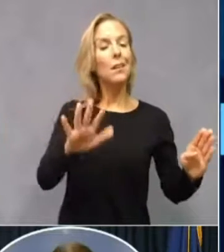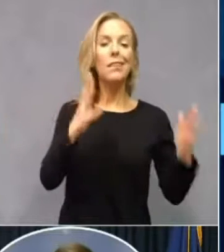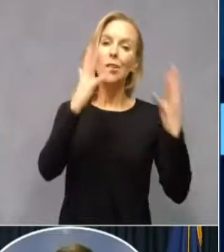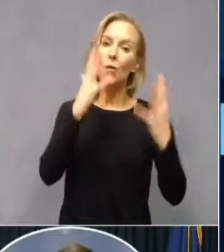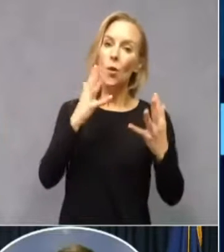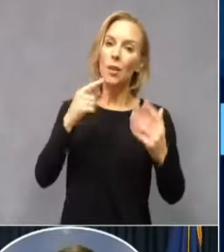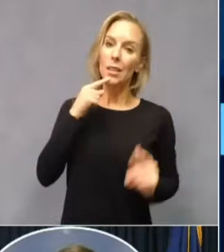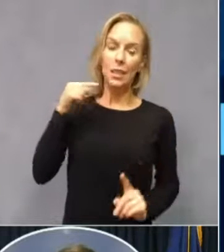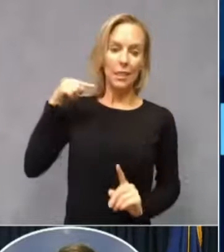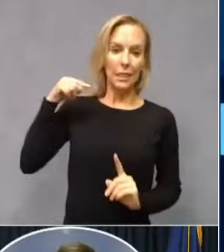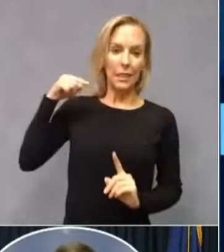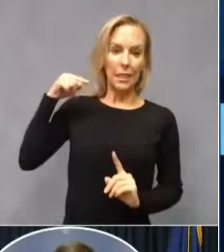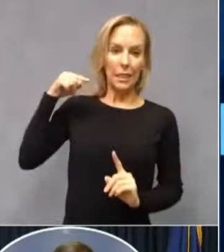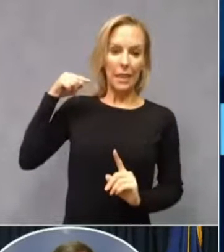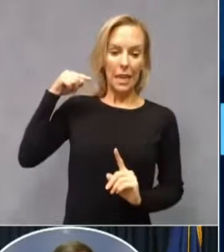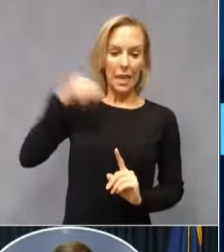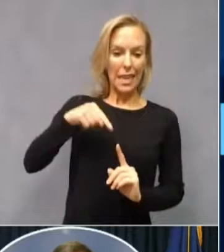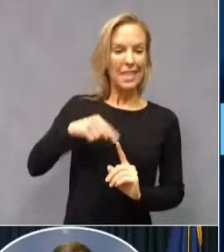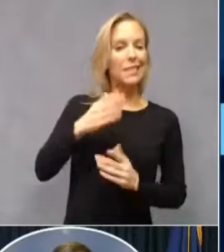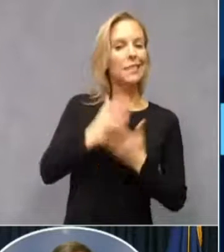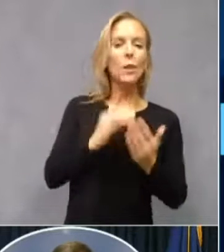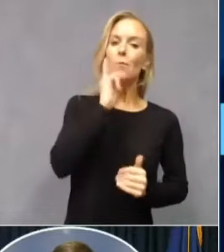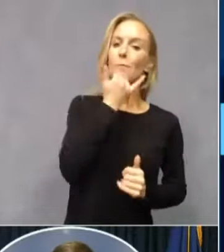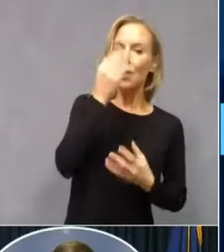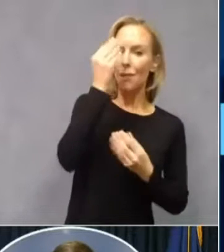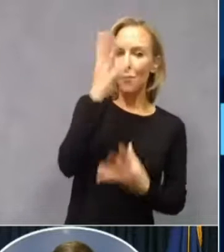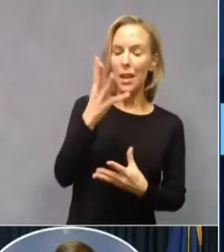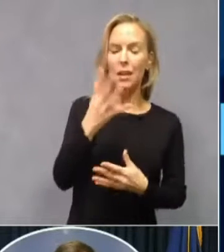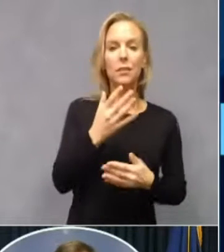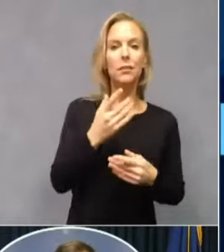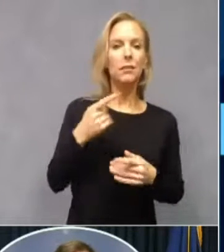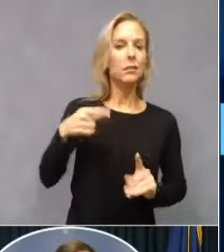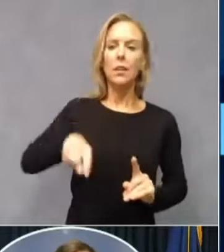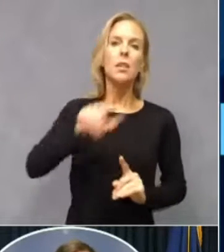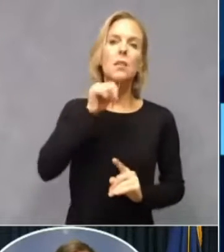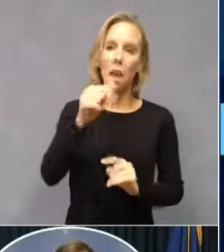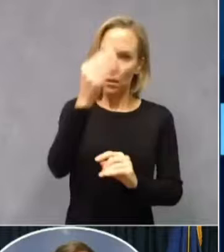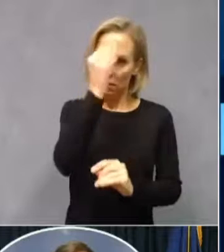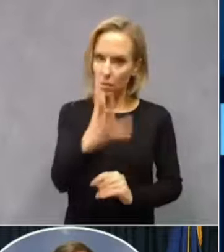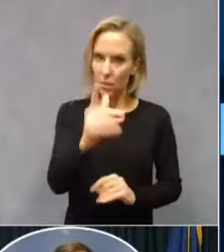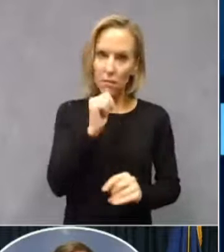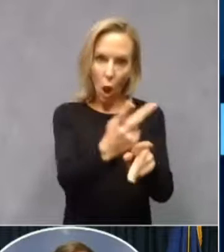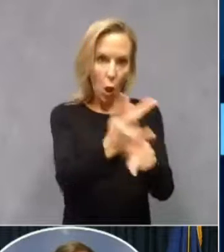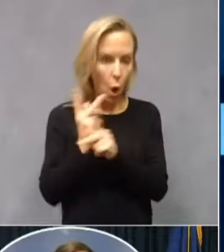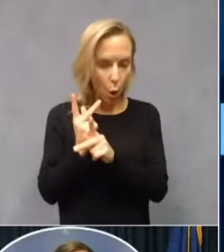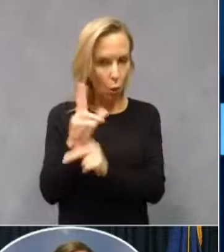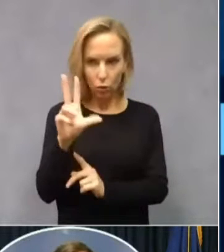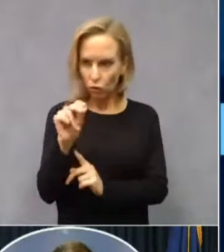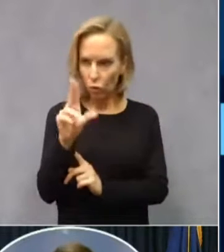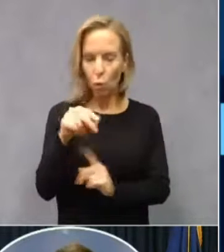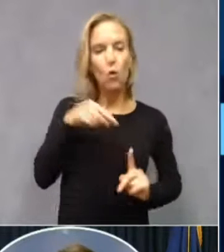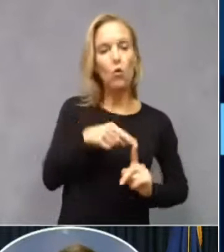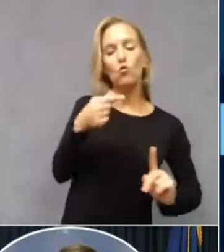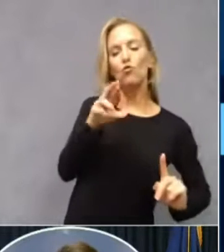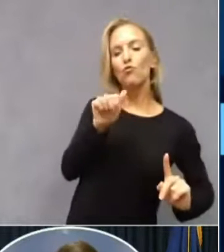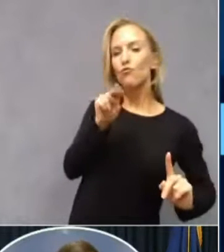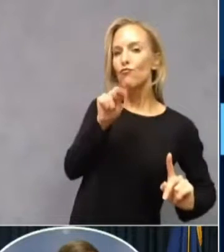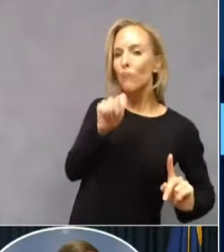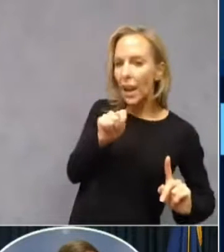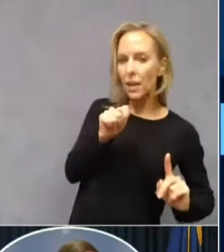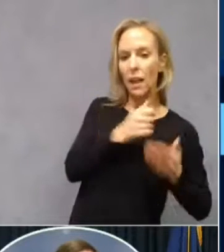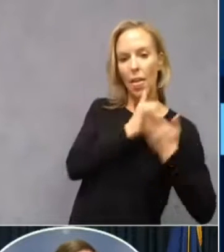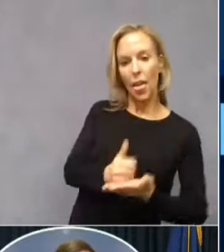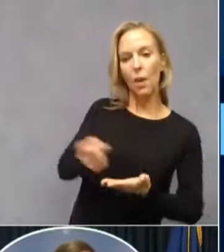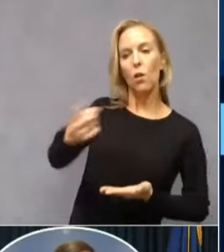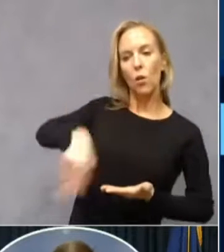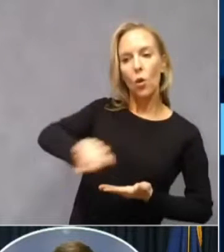and disinformation out there. It is not a loan. This is a grant to help people with the expenses that they have borne.